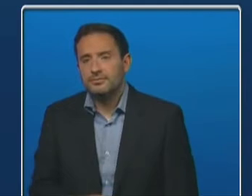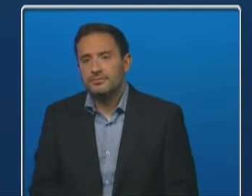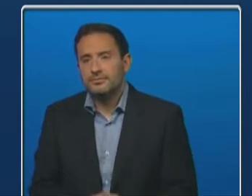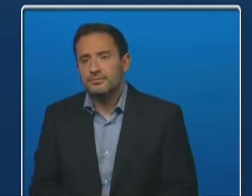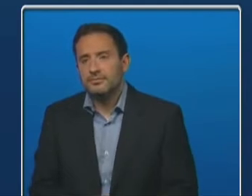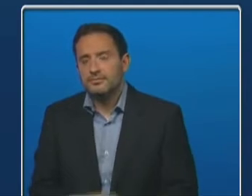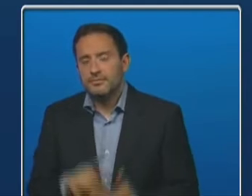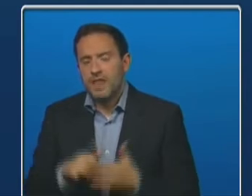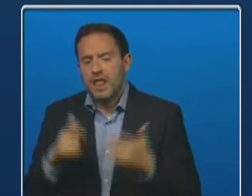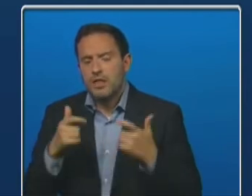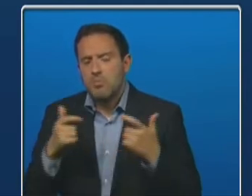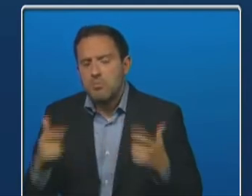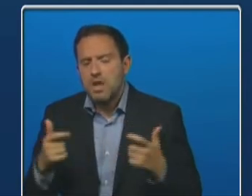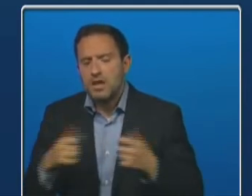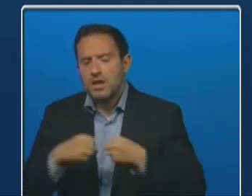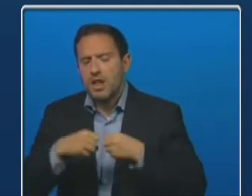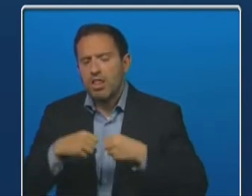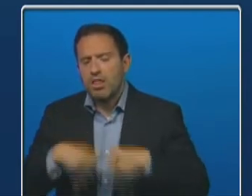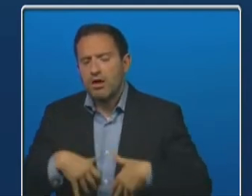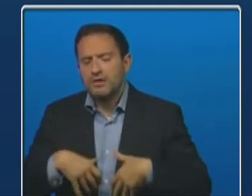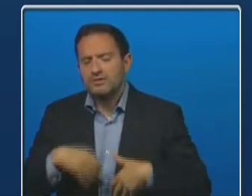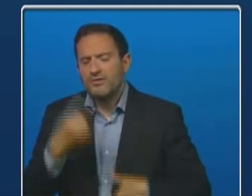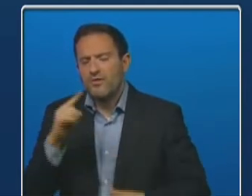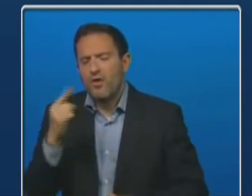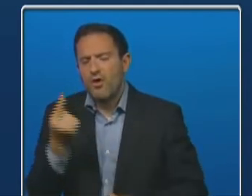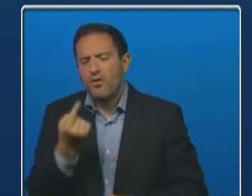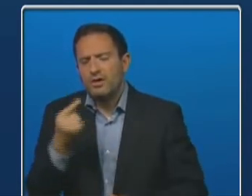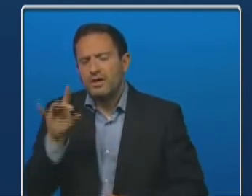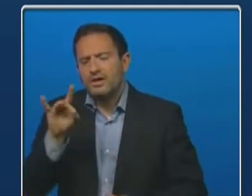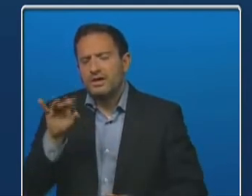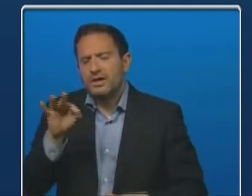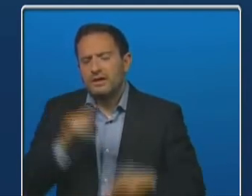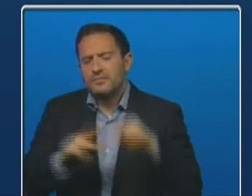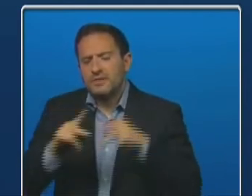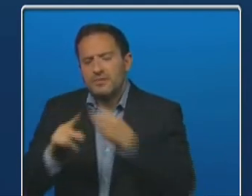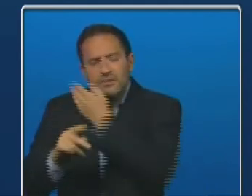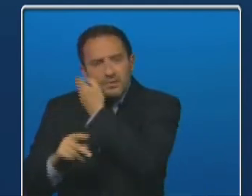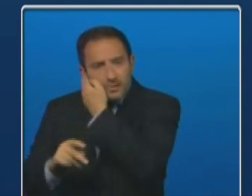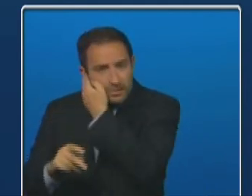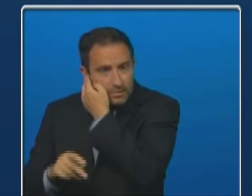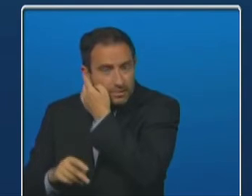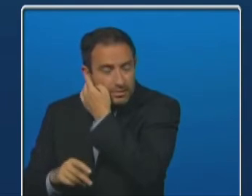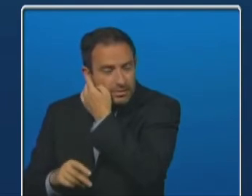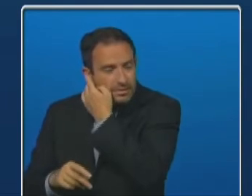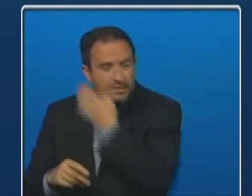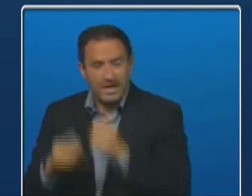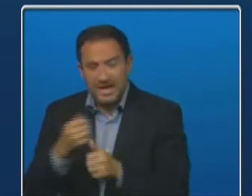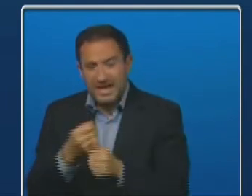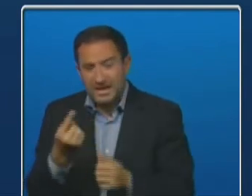That's a big loss for just 89 people. Anybody want to comment on that?